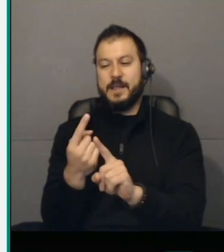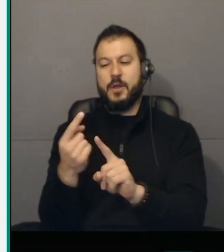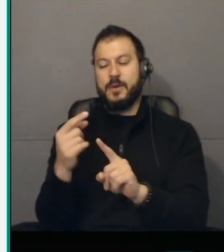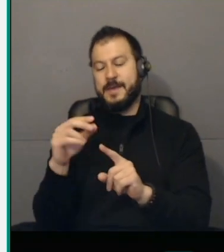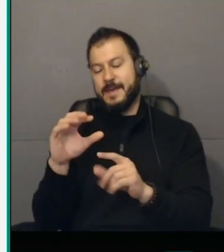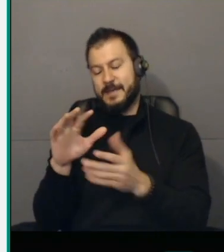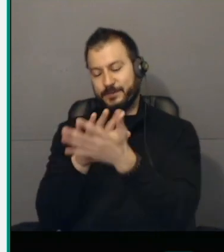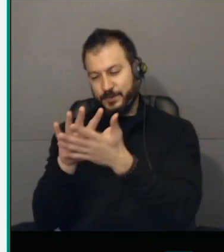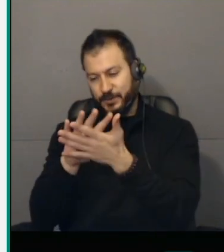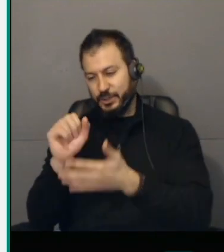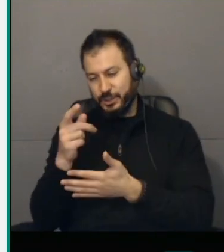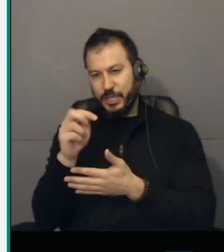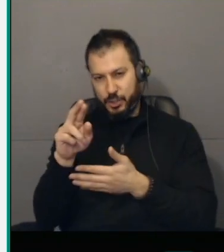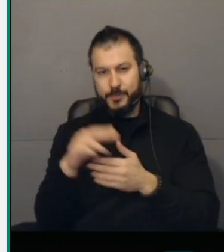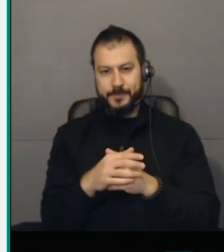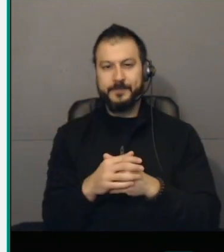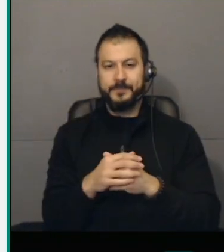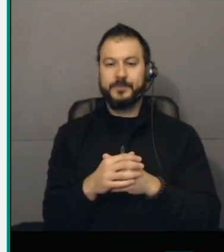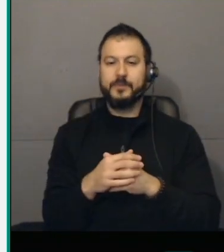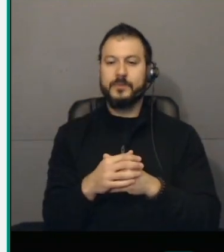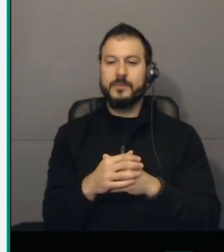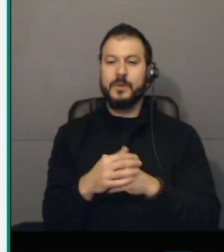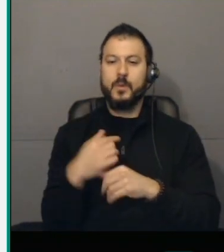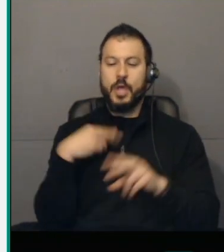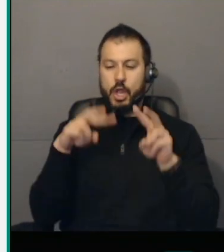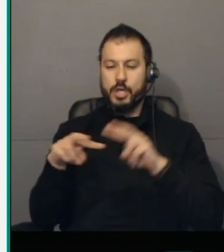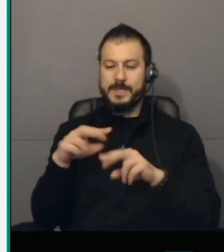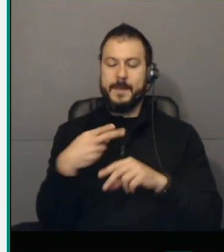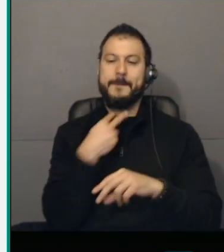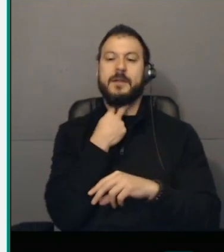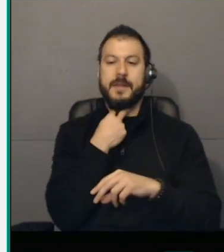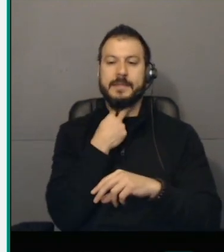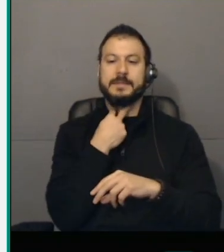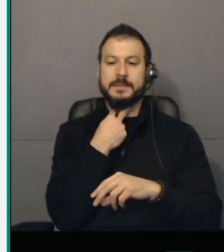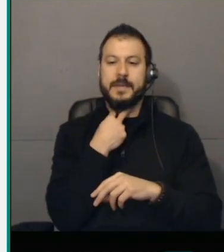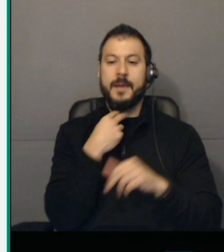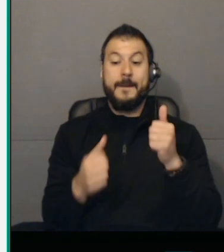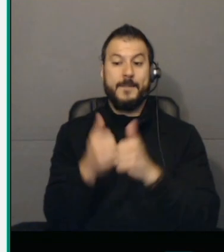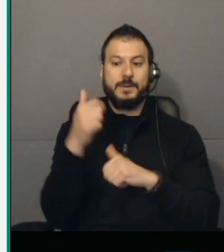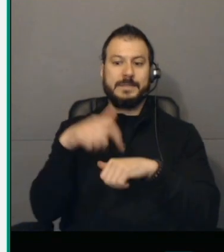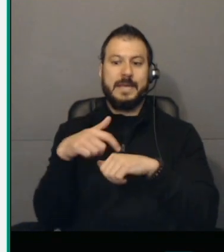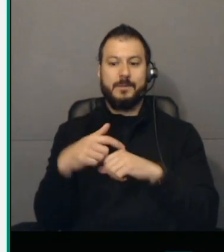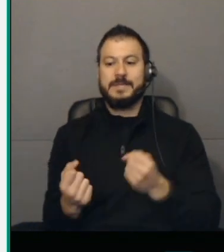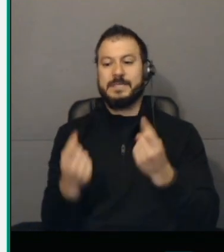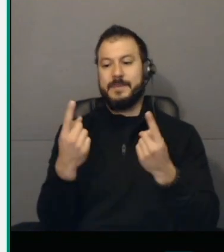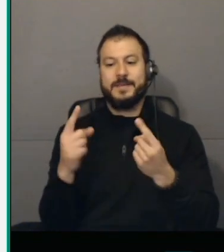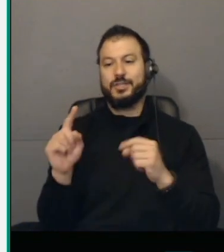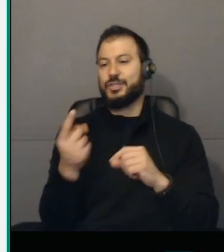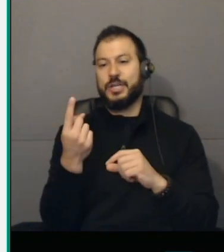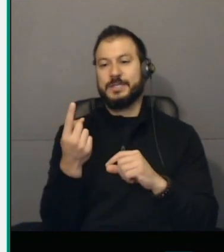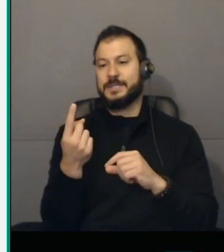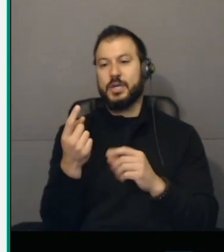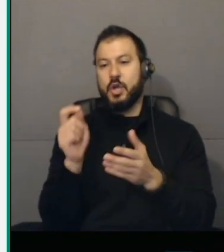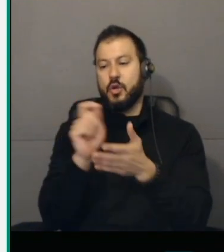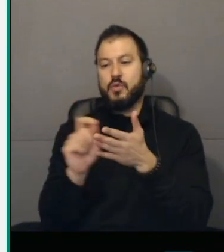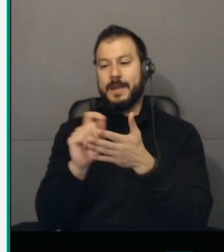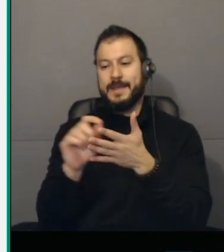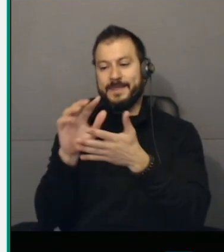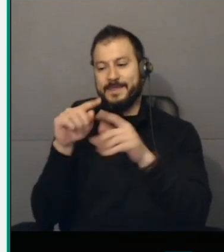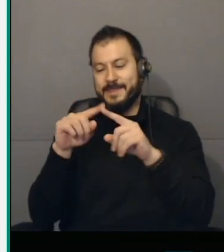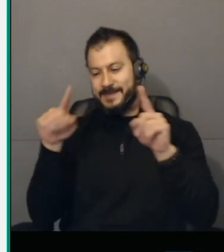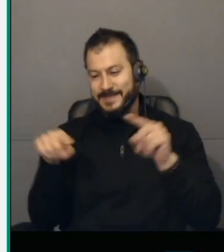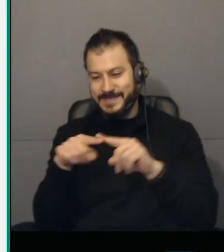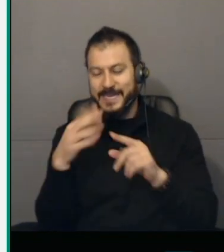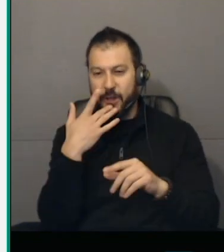shader. And so we looked at the bottlenecks there, and most of our time was spent just writing out the scene color and